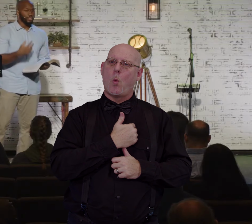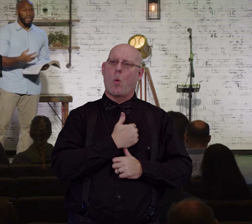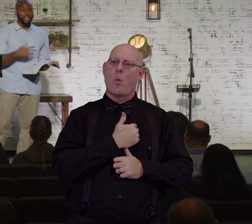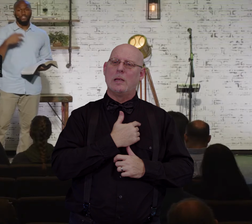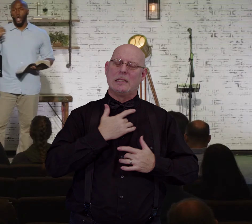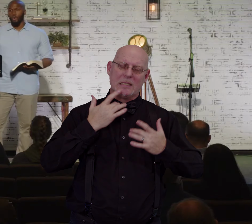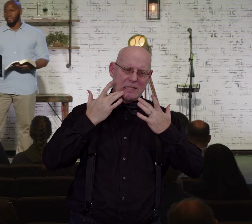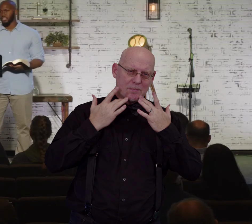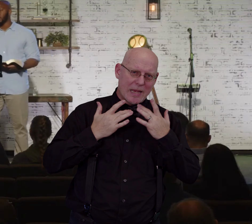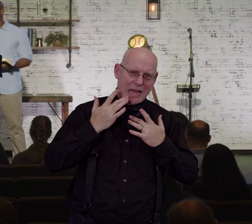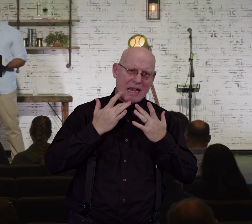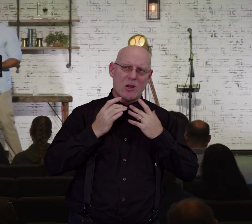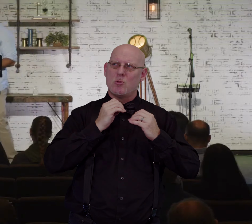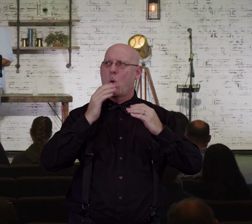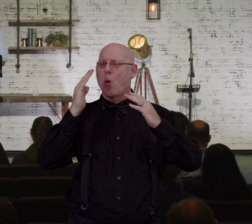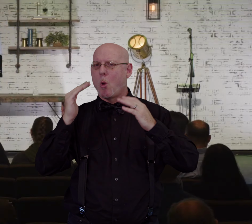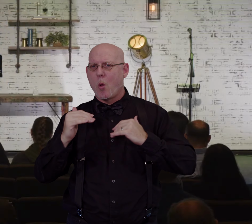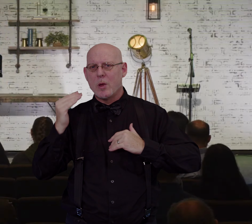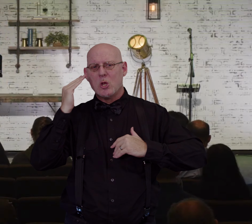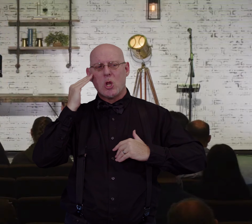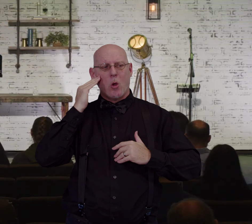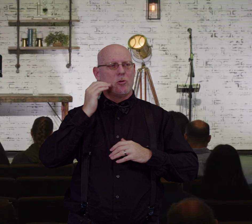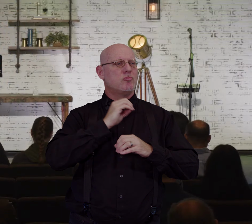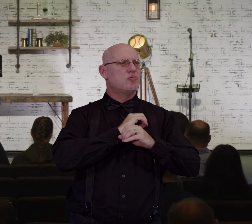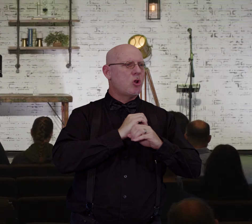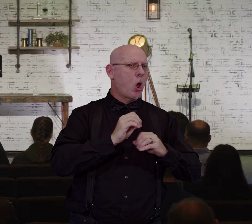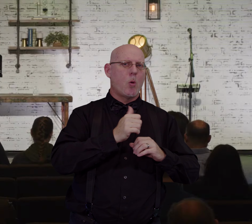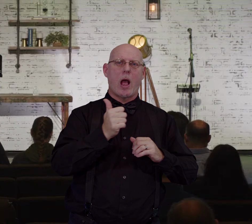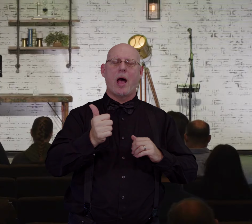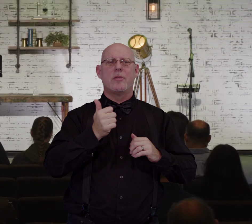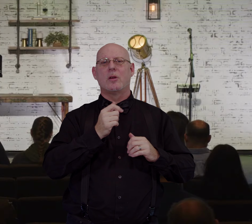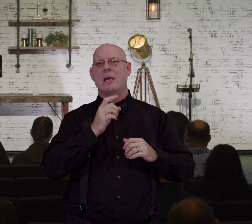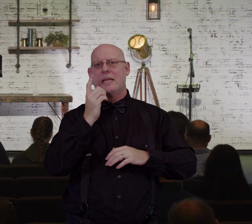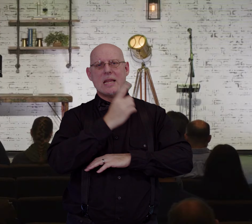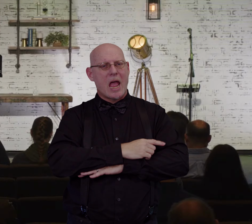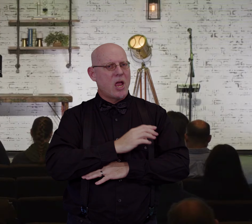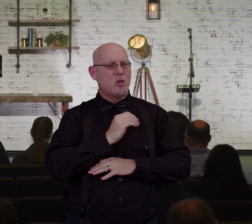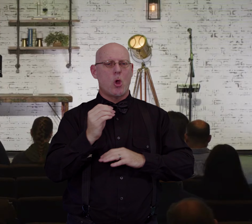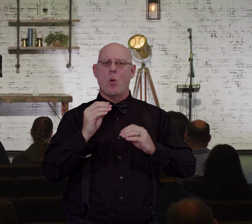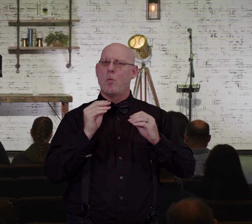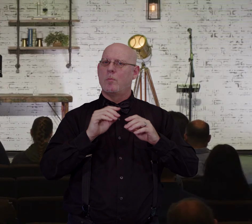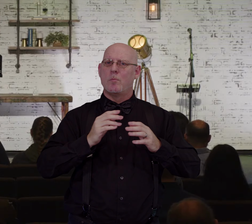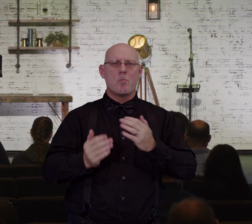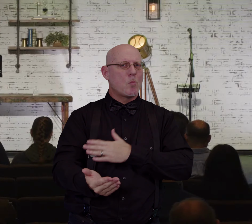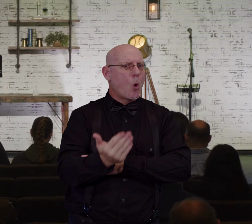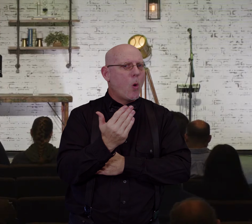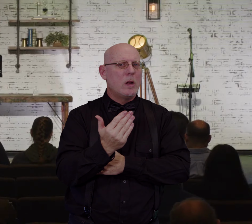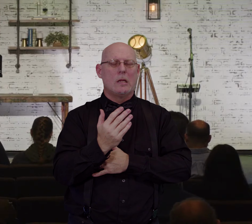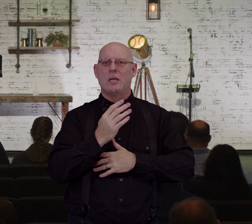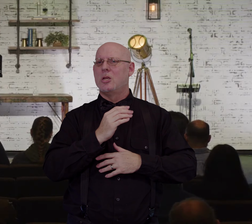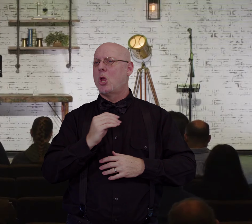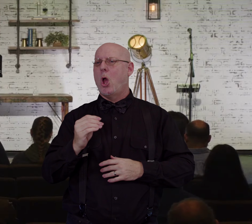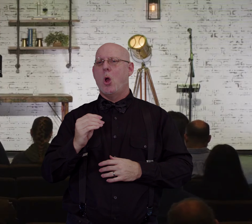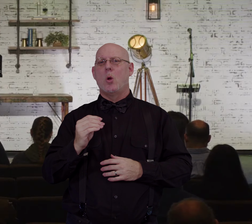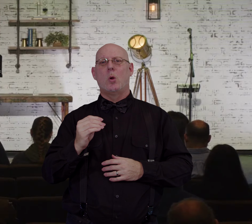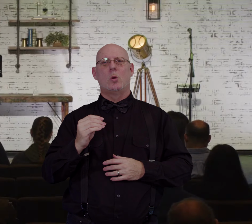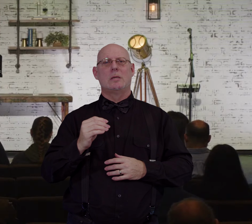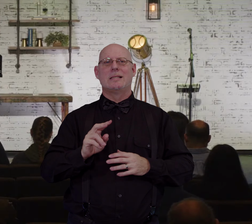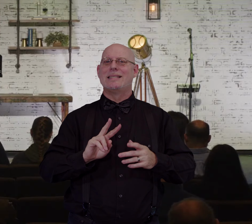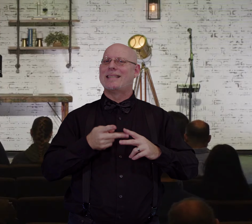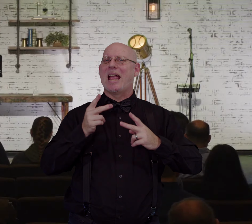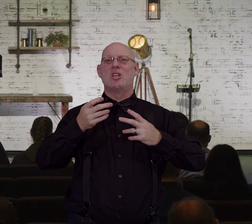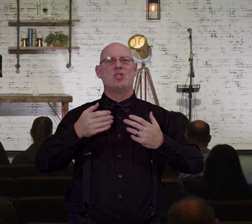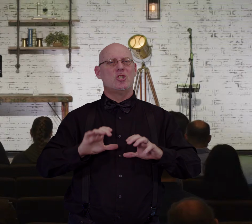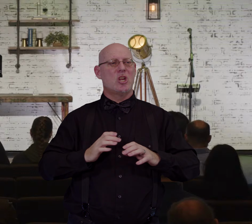the despair, the hopelessness, the knowing that there is no other day, there is no morning coming, there is no